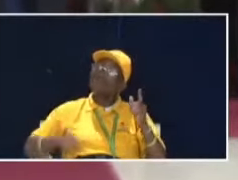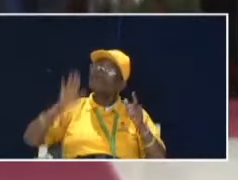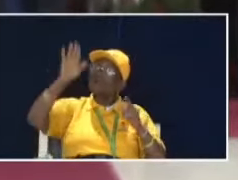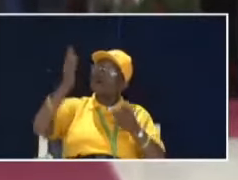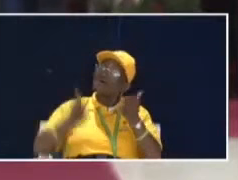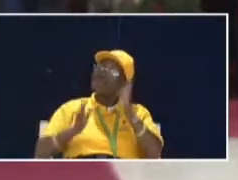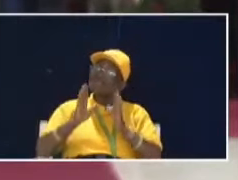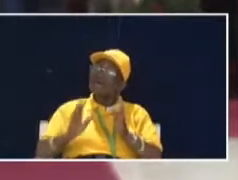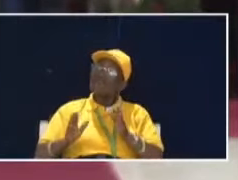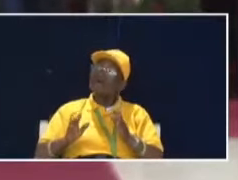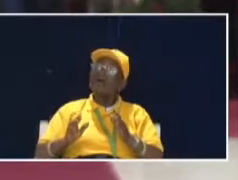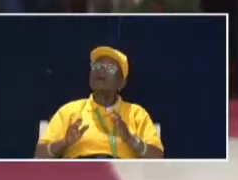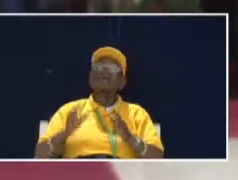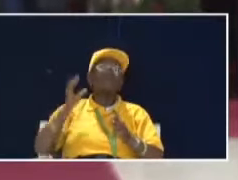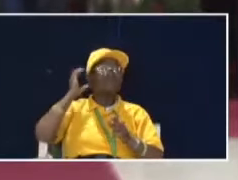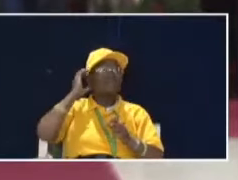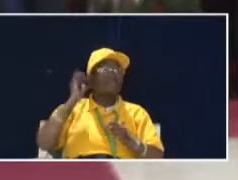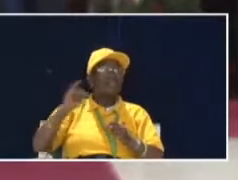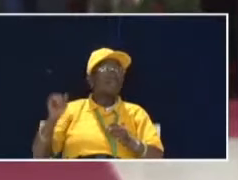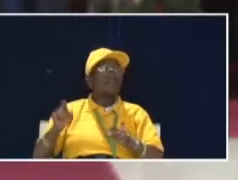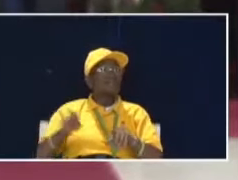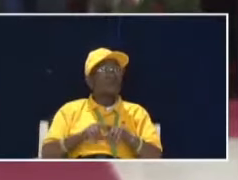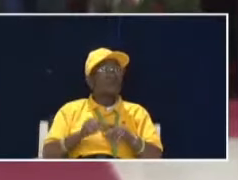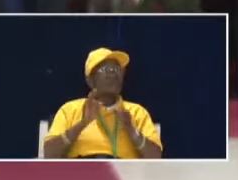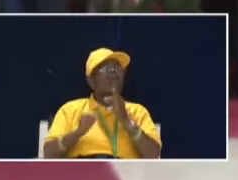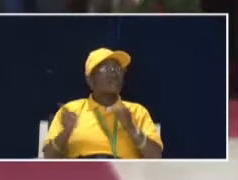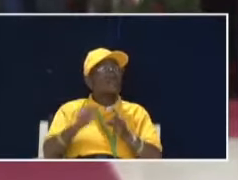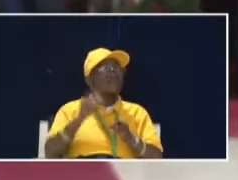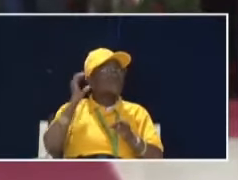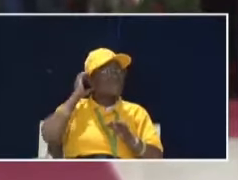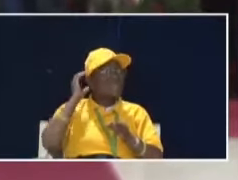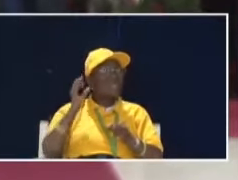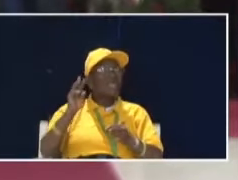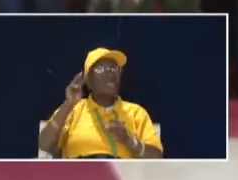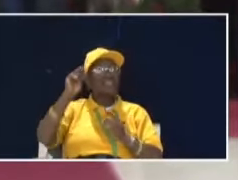If you hear him calling your name, it can be the call of destiny.